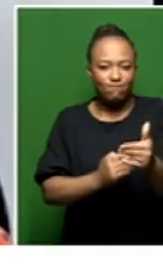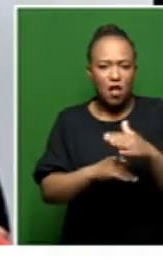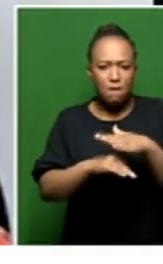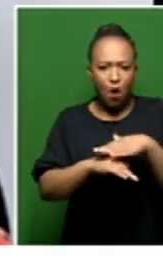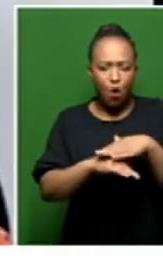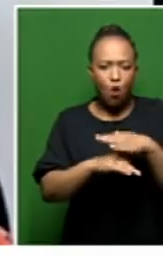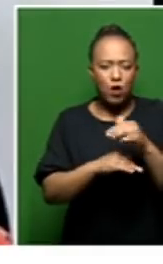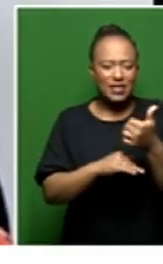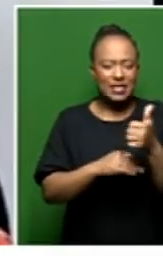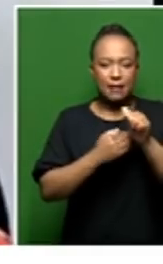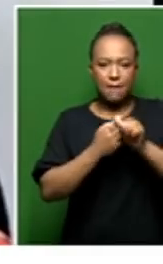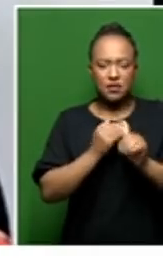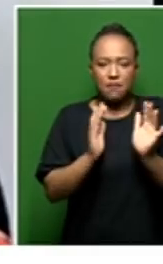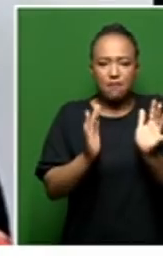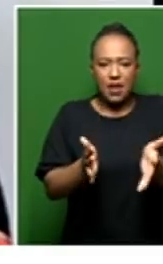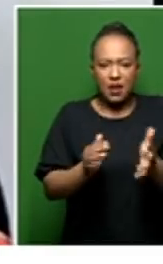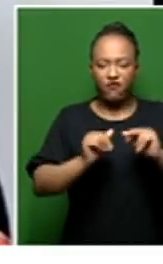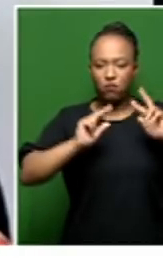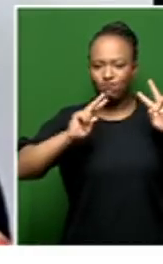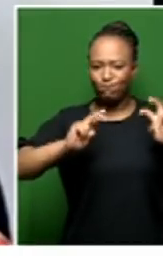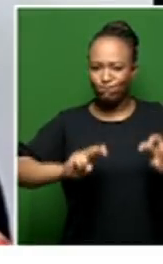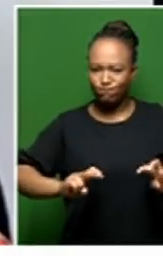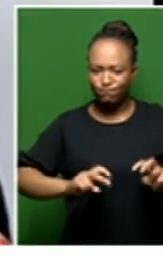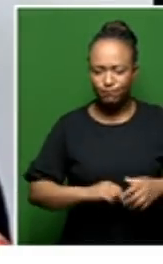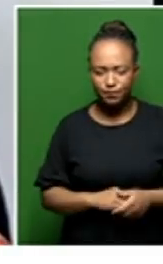focused, precise investigation.